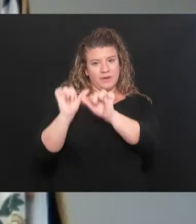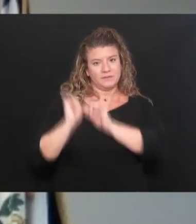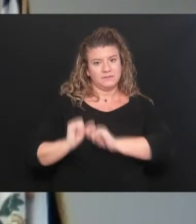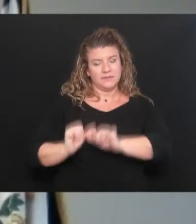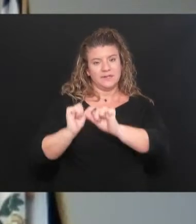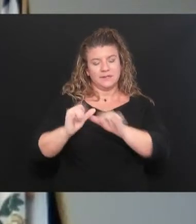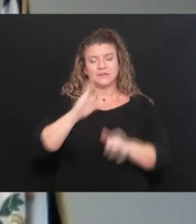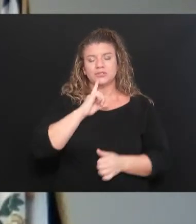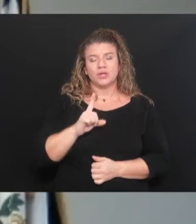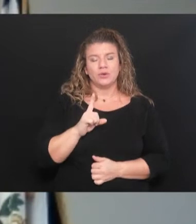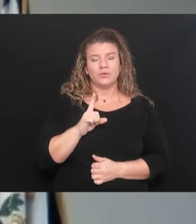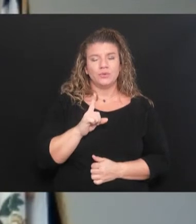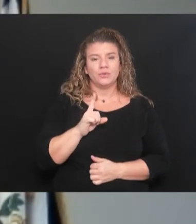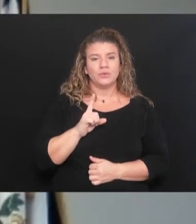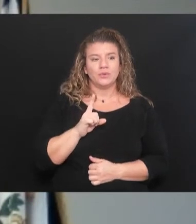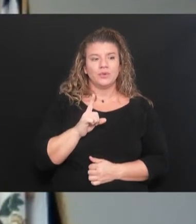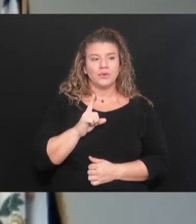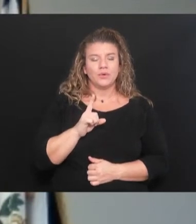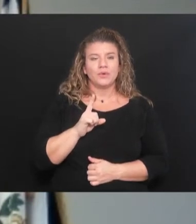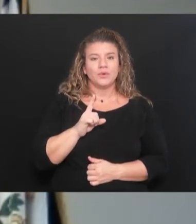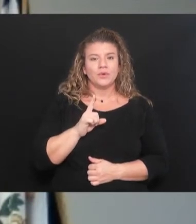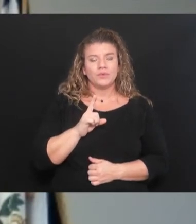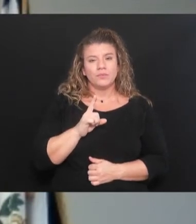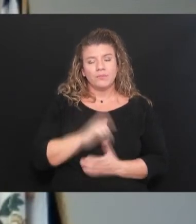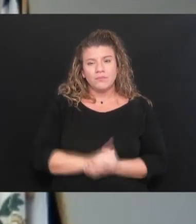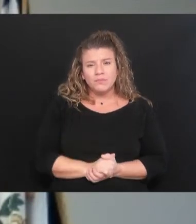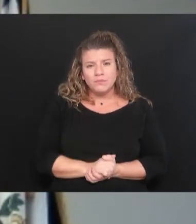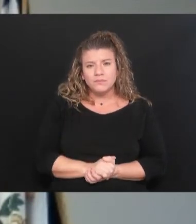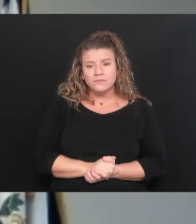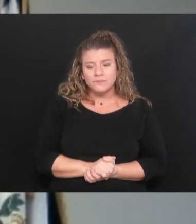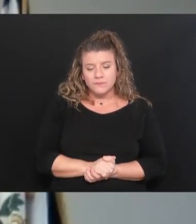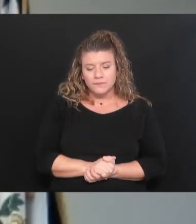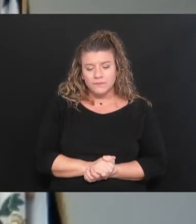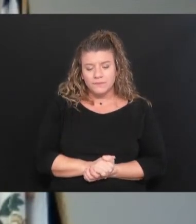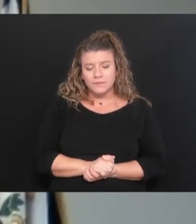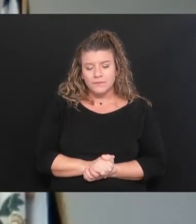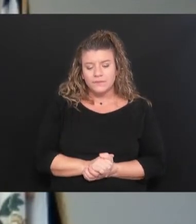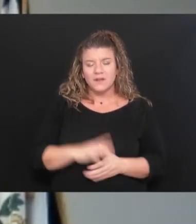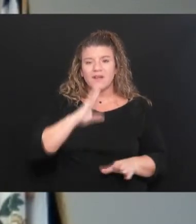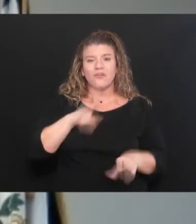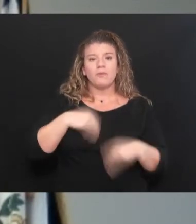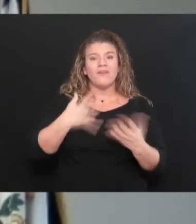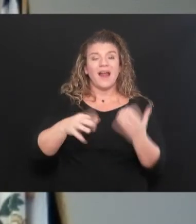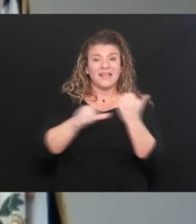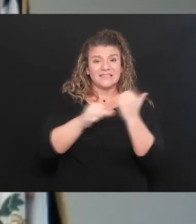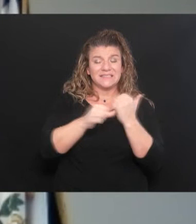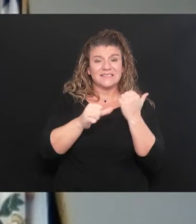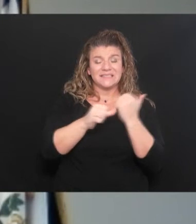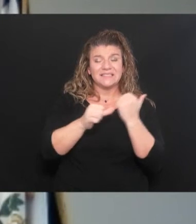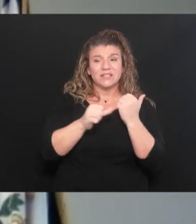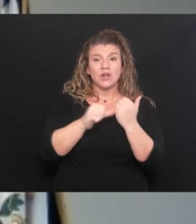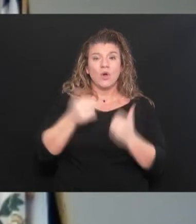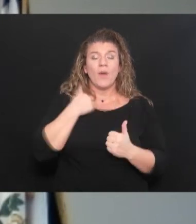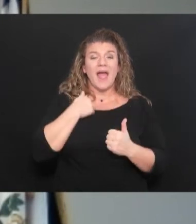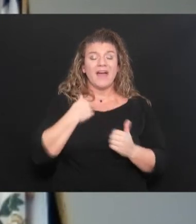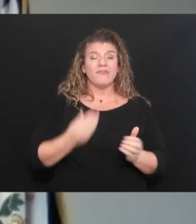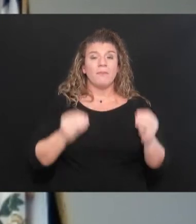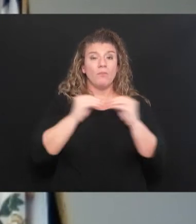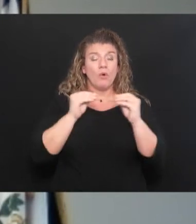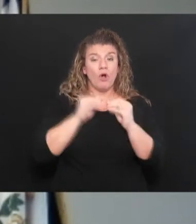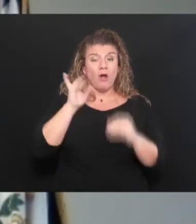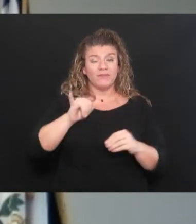that we're meeting the governor's request there in terms of providing assistance. So we hope to have more on this